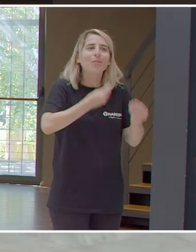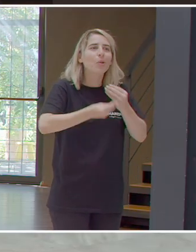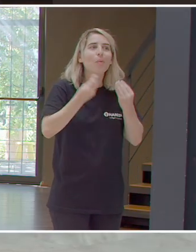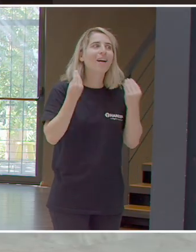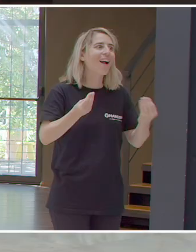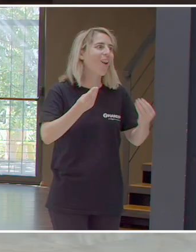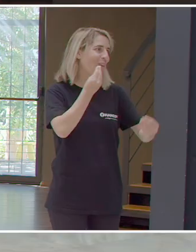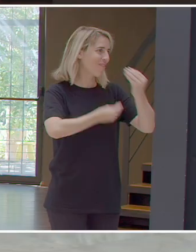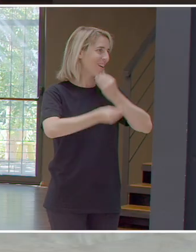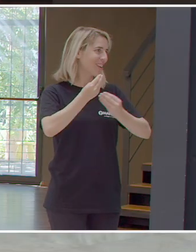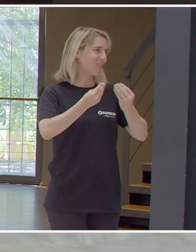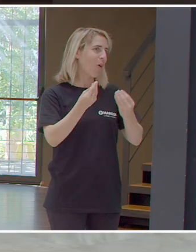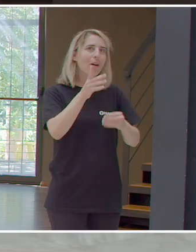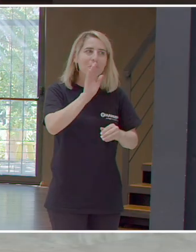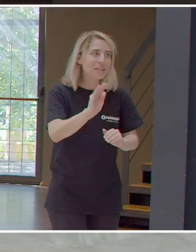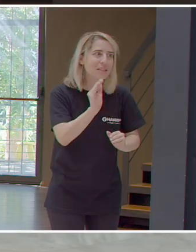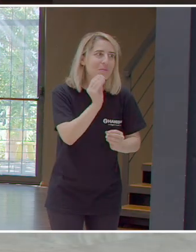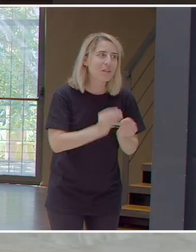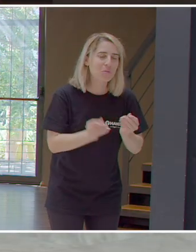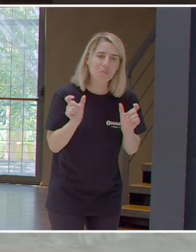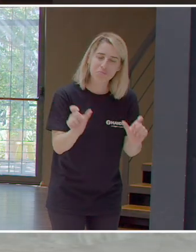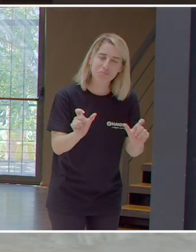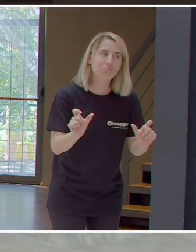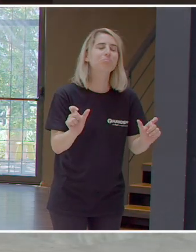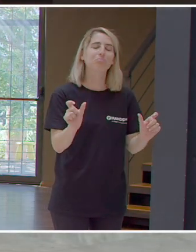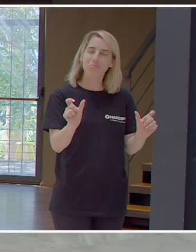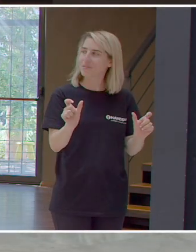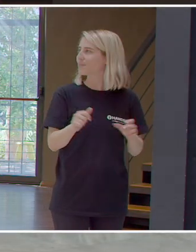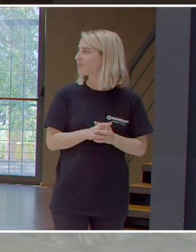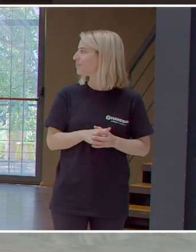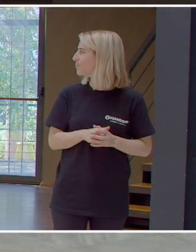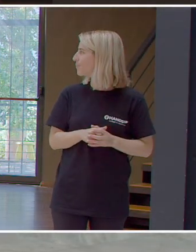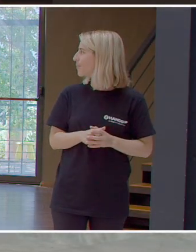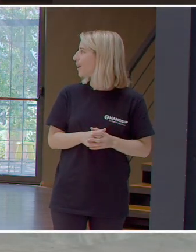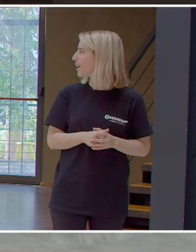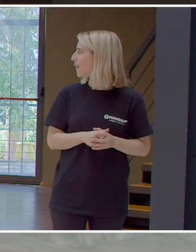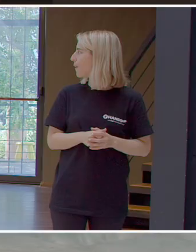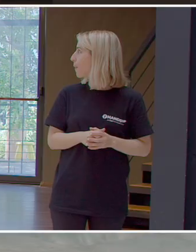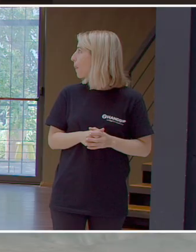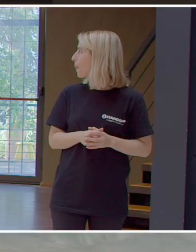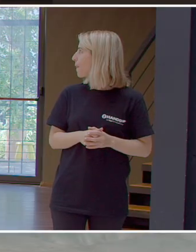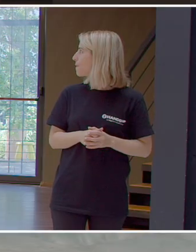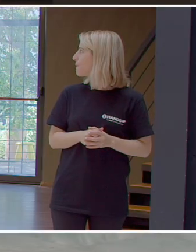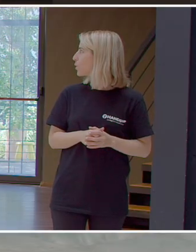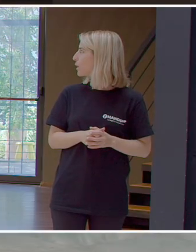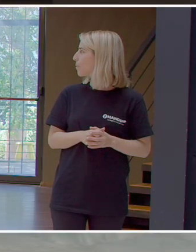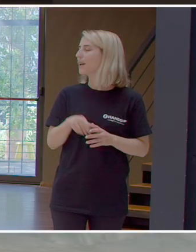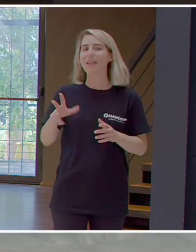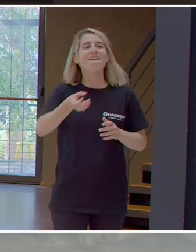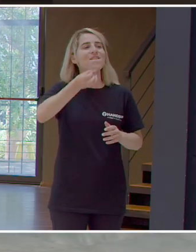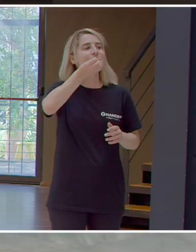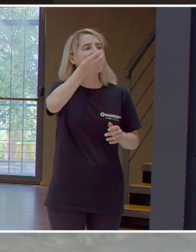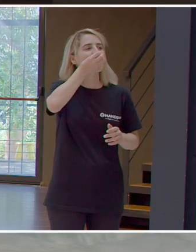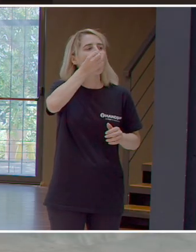we ask for? So another thing with eating plants, phytochemicals. So I'm a big